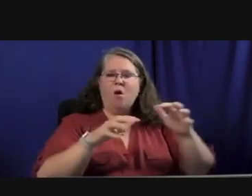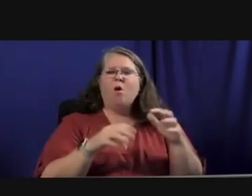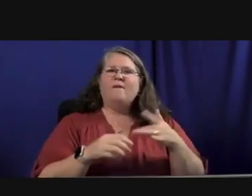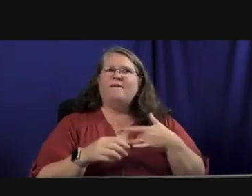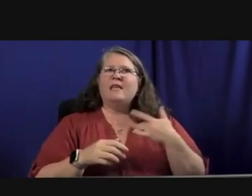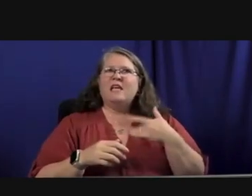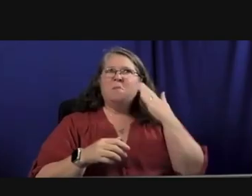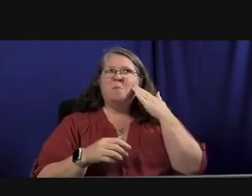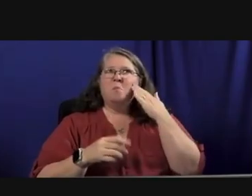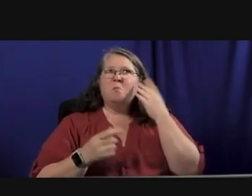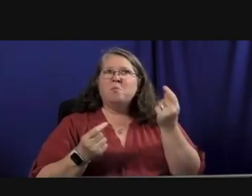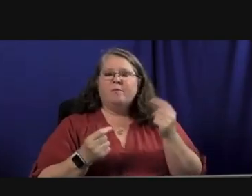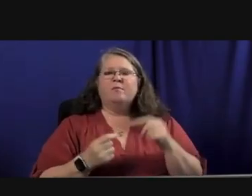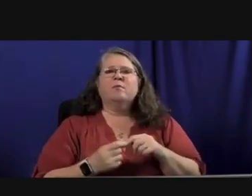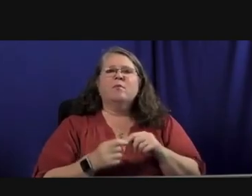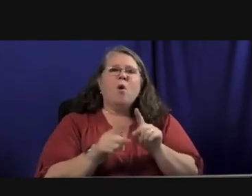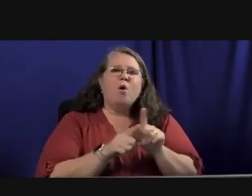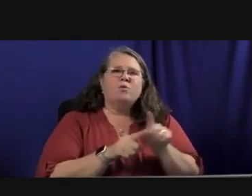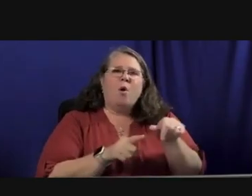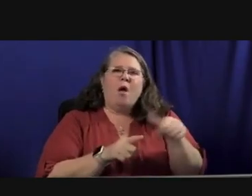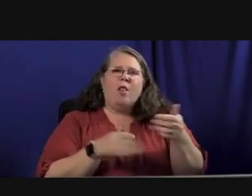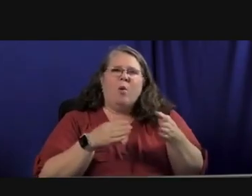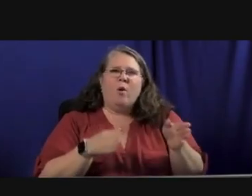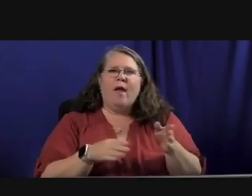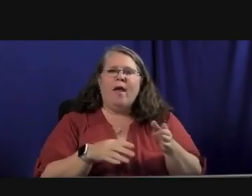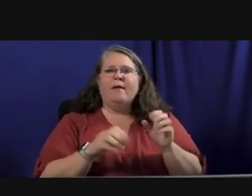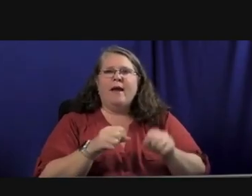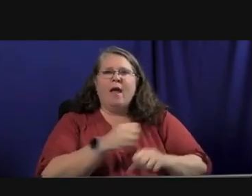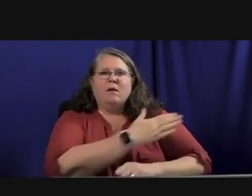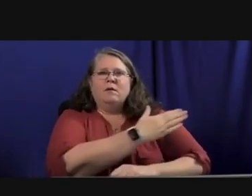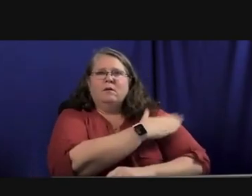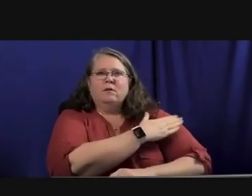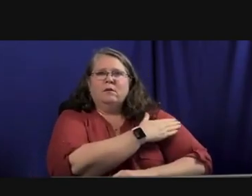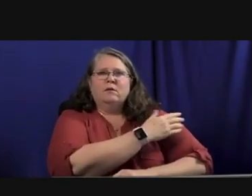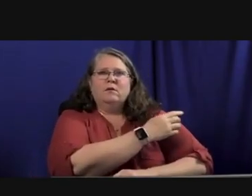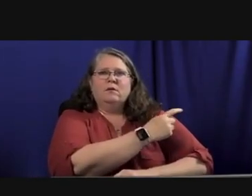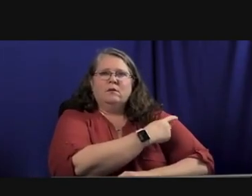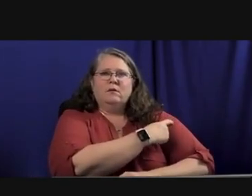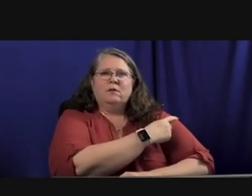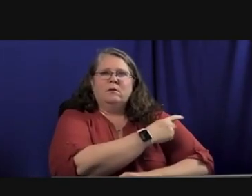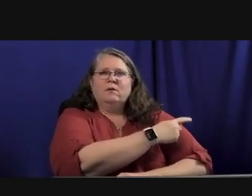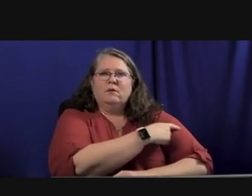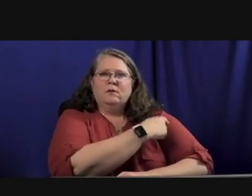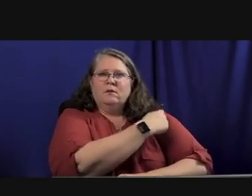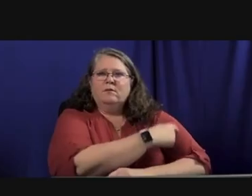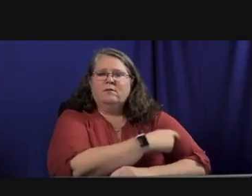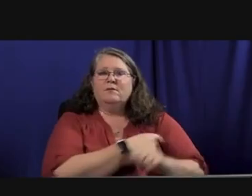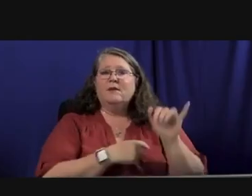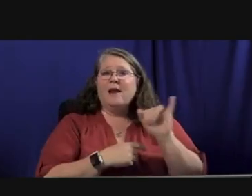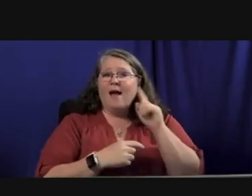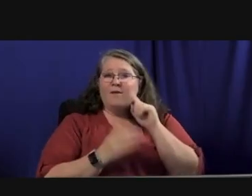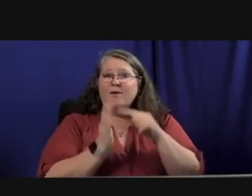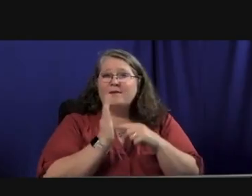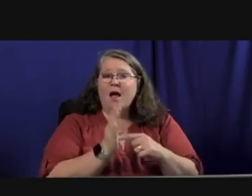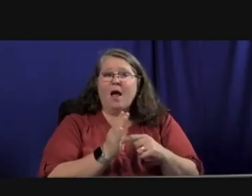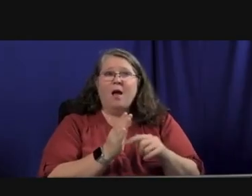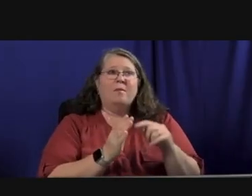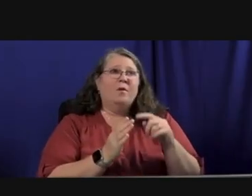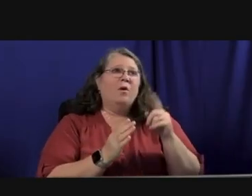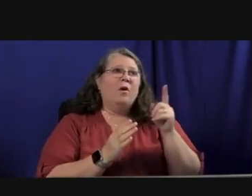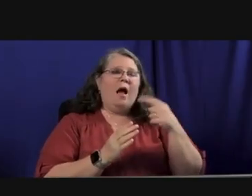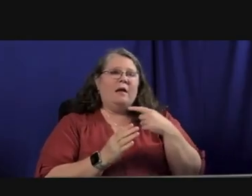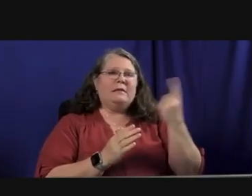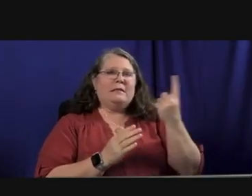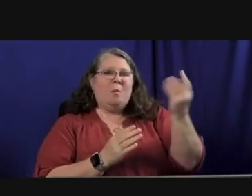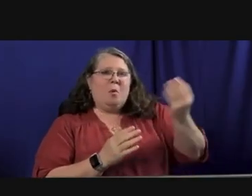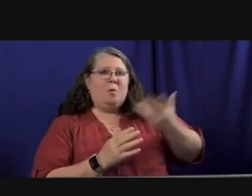it's a hand-over-hand communication is what the technical term is for that. And then there's also different promptings as far as touching. Those